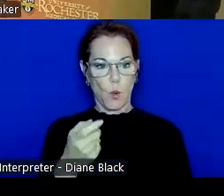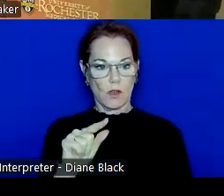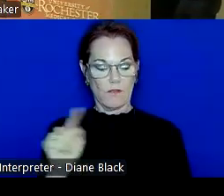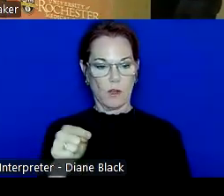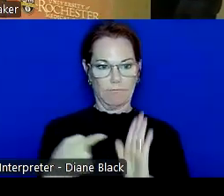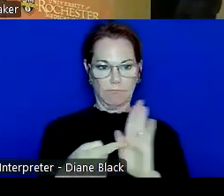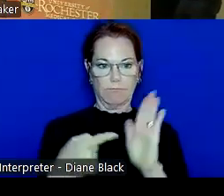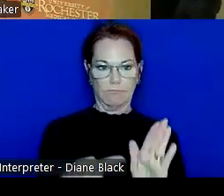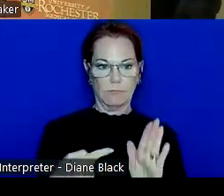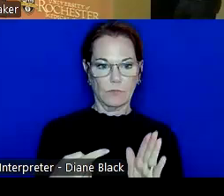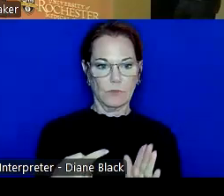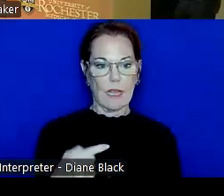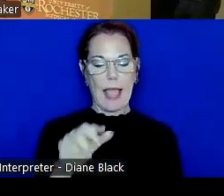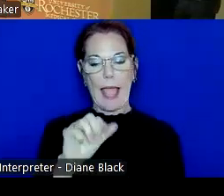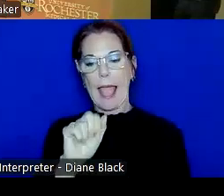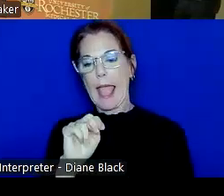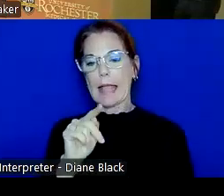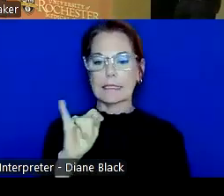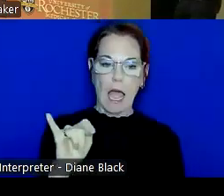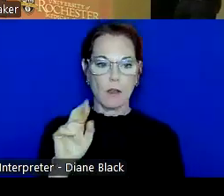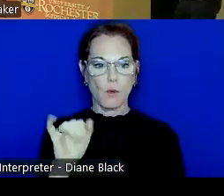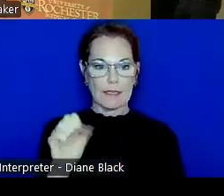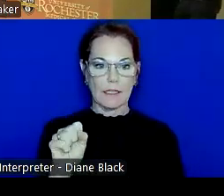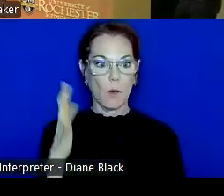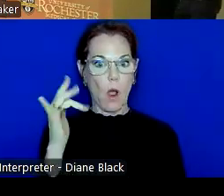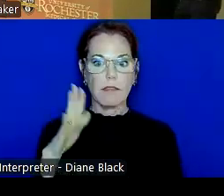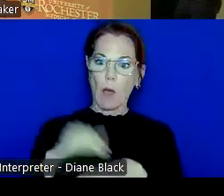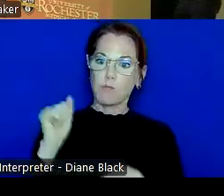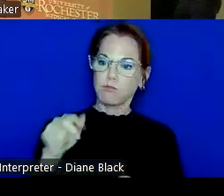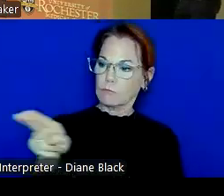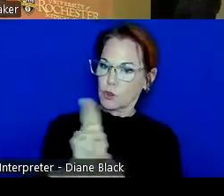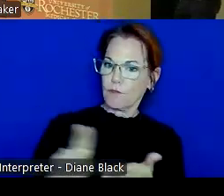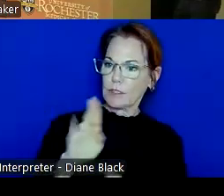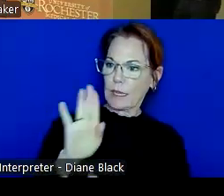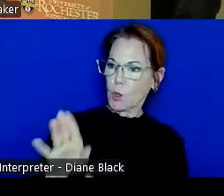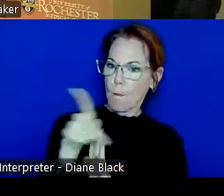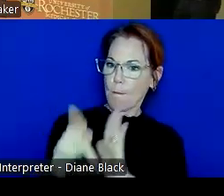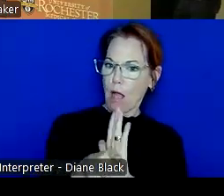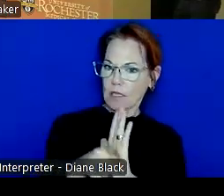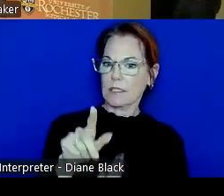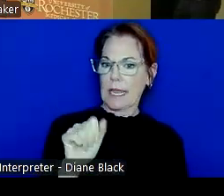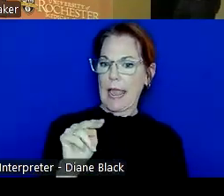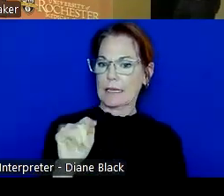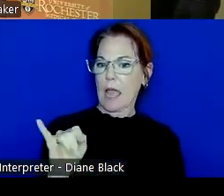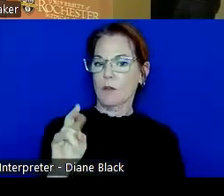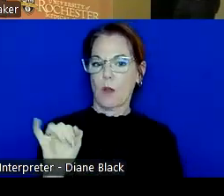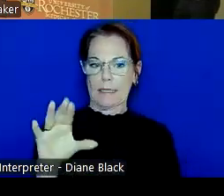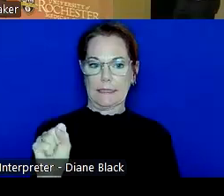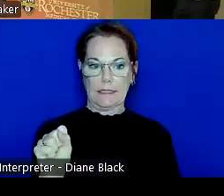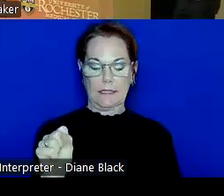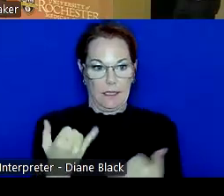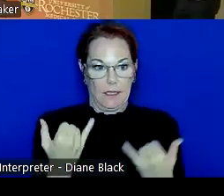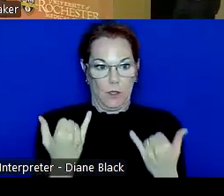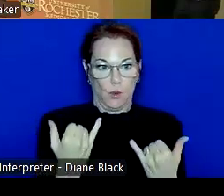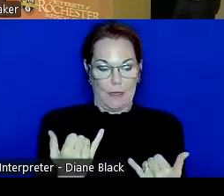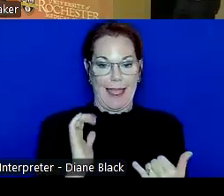out the university's racist policies. We will say they were demonstrating anti-racist actions. And our goal today